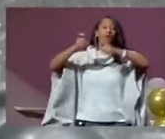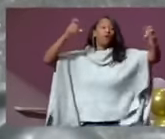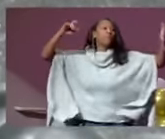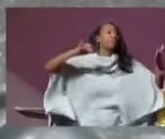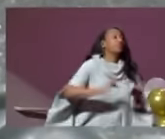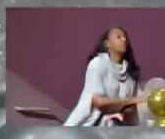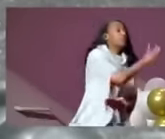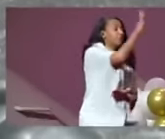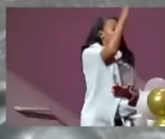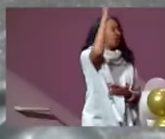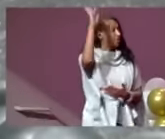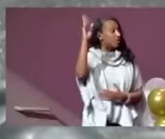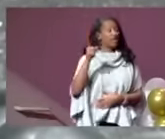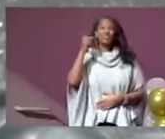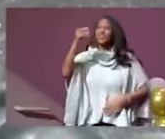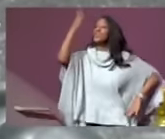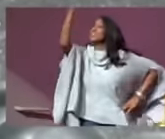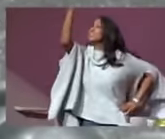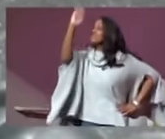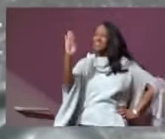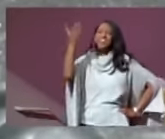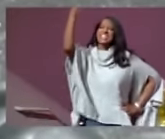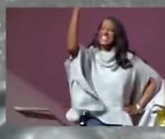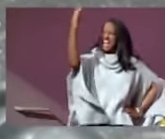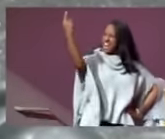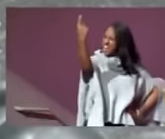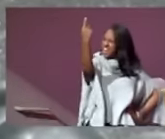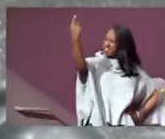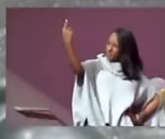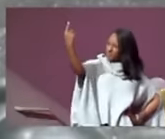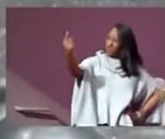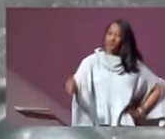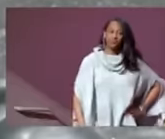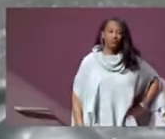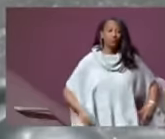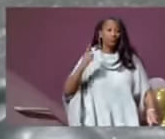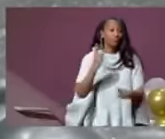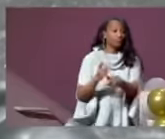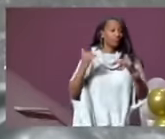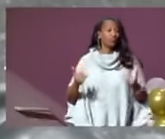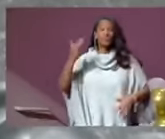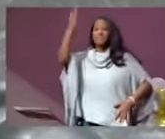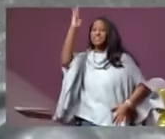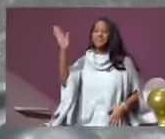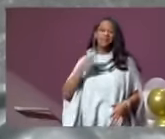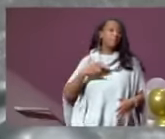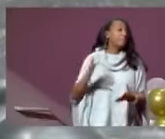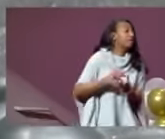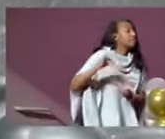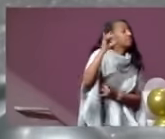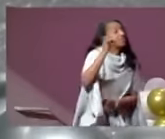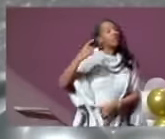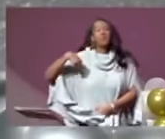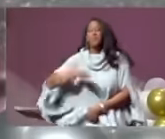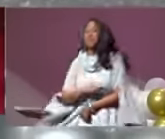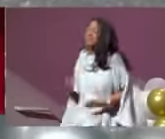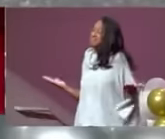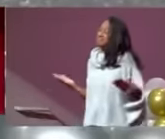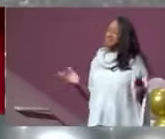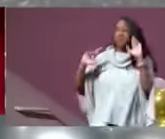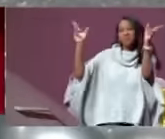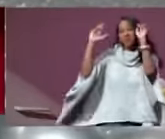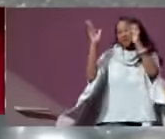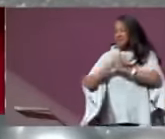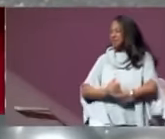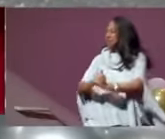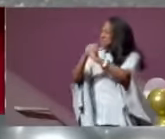glorified. You are God and God all by yourself. So right now, God, in our spirits, we lay ourselves prostrate before